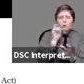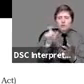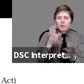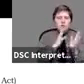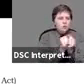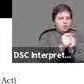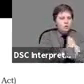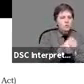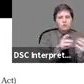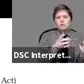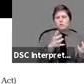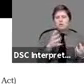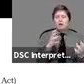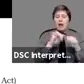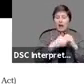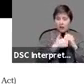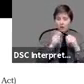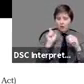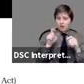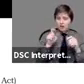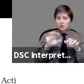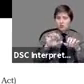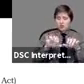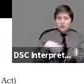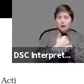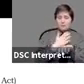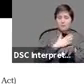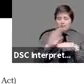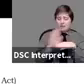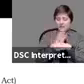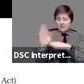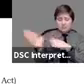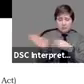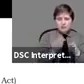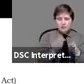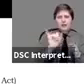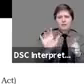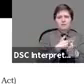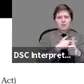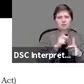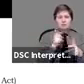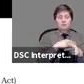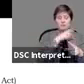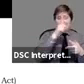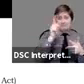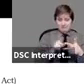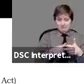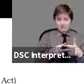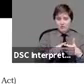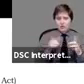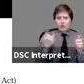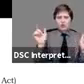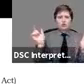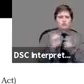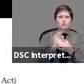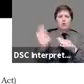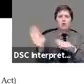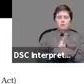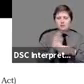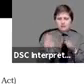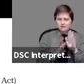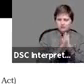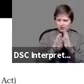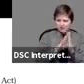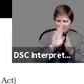talk to, how I should shape my business plan. And so that was my first stop. And then my second stop, I went to the small business